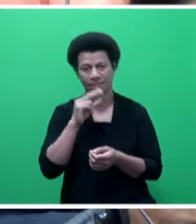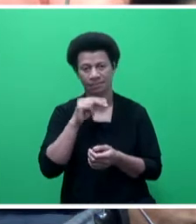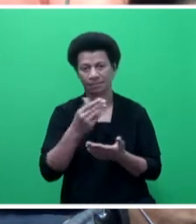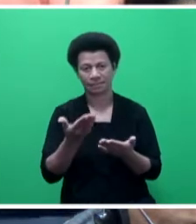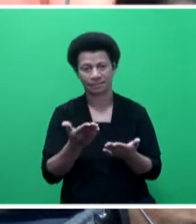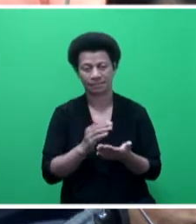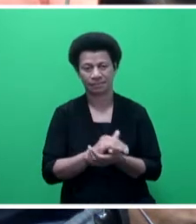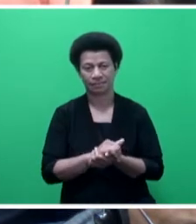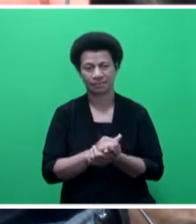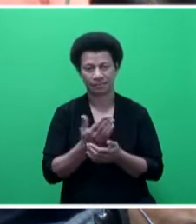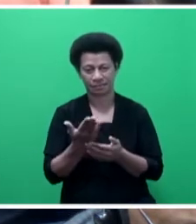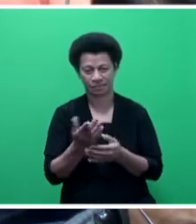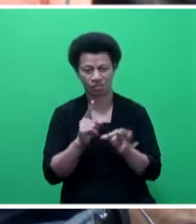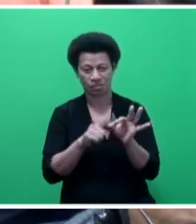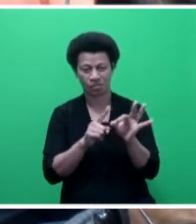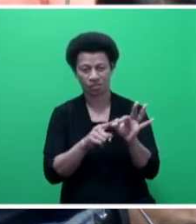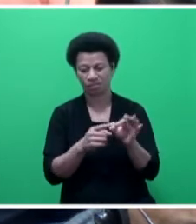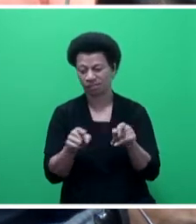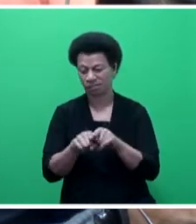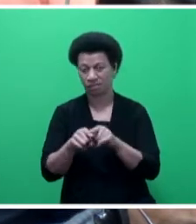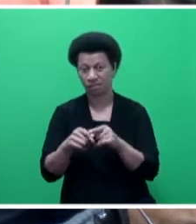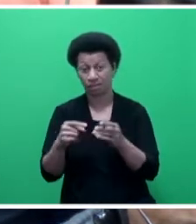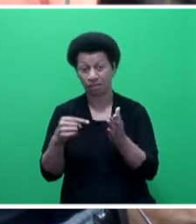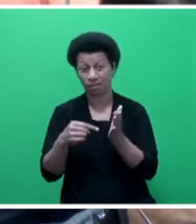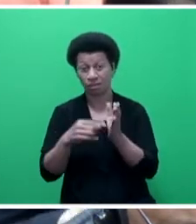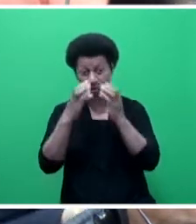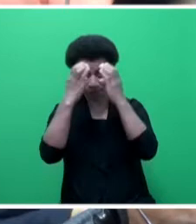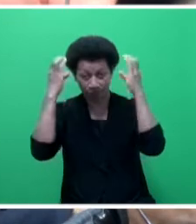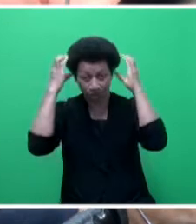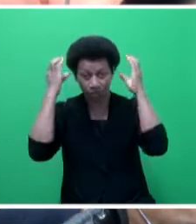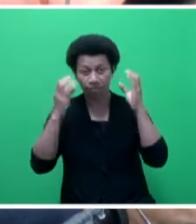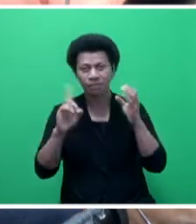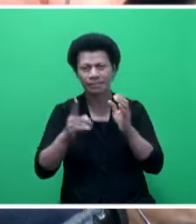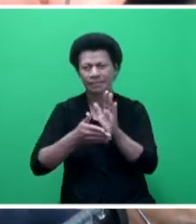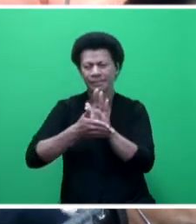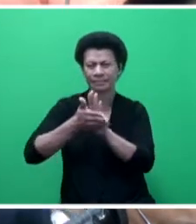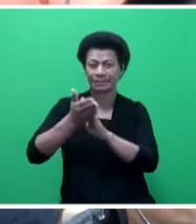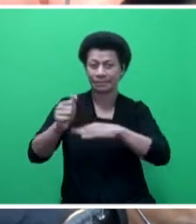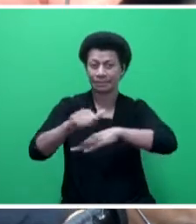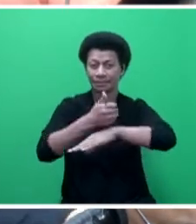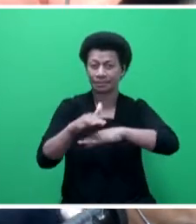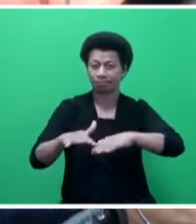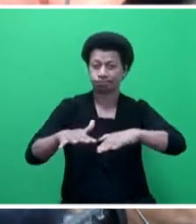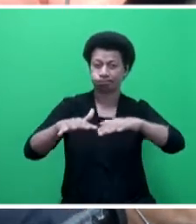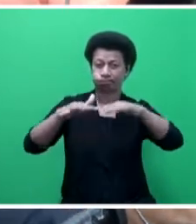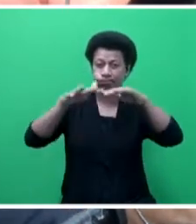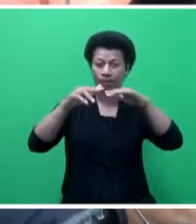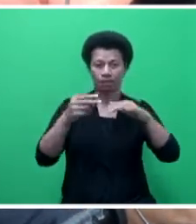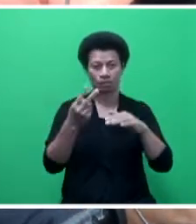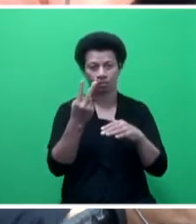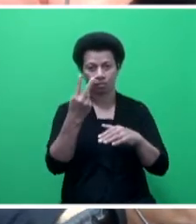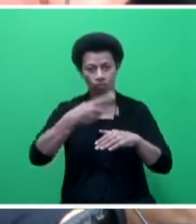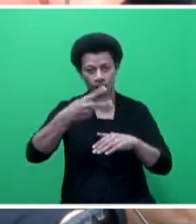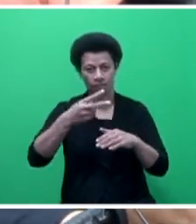impossible aspiration. As you know, countries like Tuvalu, the highest peak above sea level is 12 feet. A rise in the global average temperature of over 3